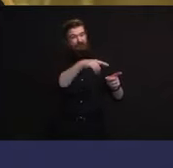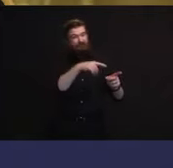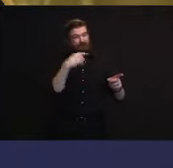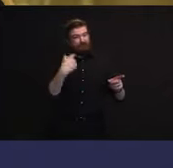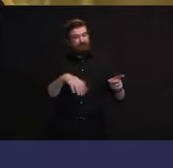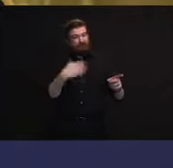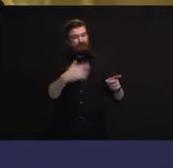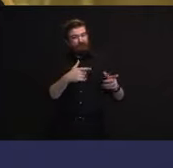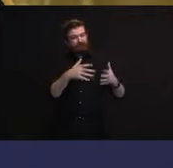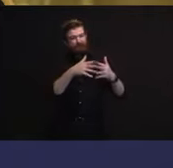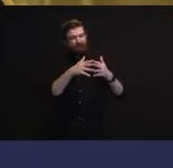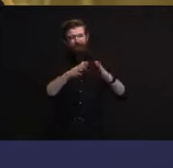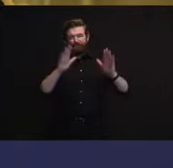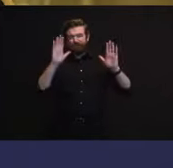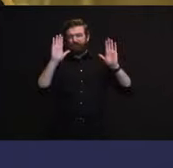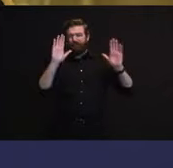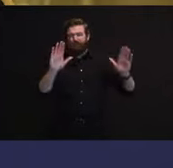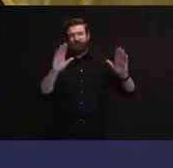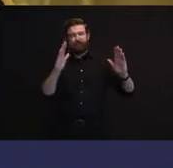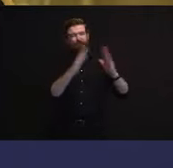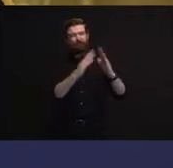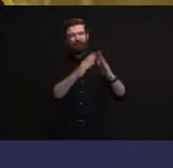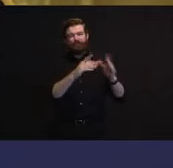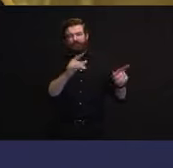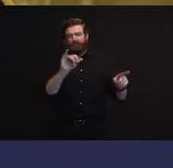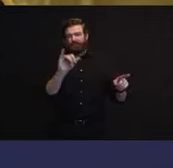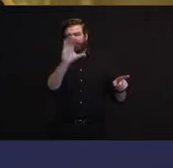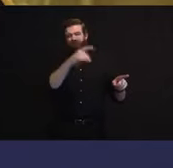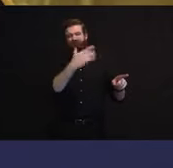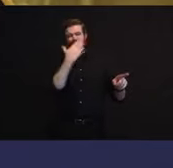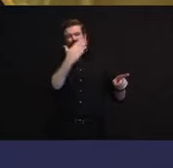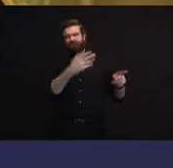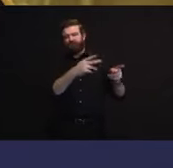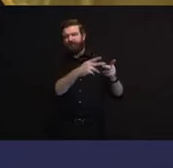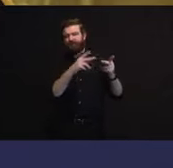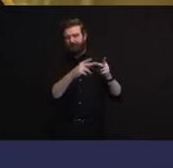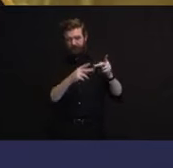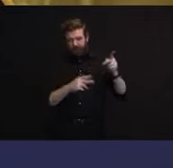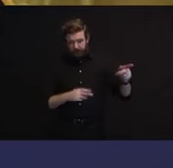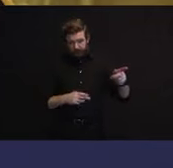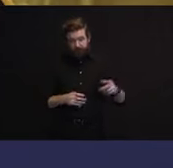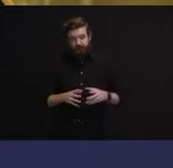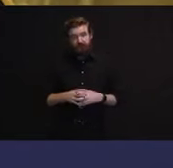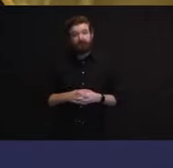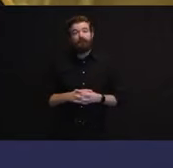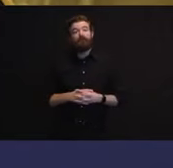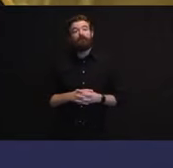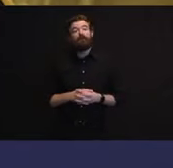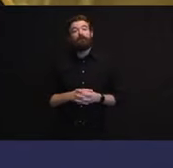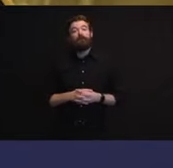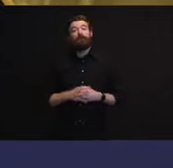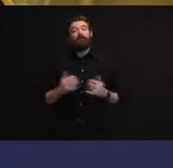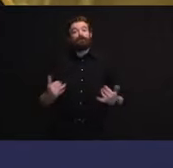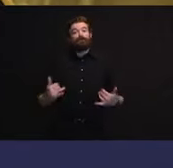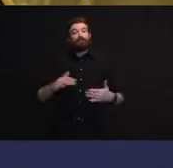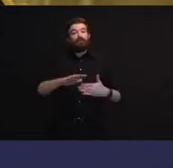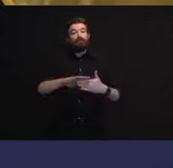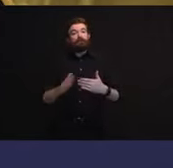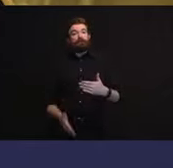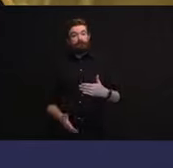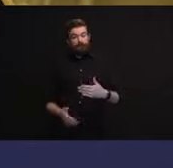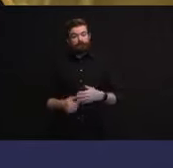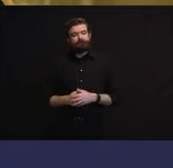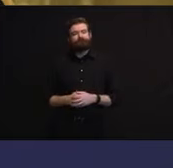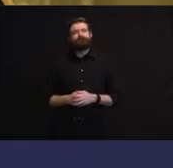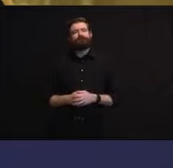communities, what it is about. Having said that, we'll be virtual with you this weekend. We'll be back again, unless you hear